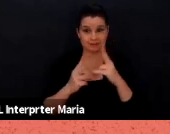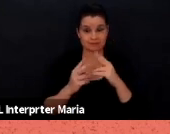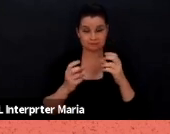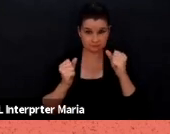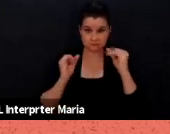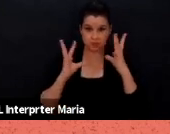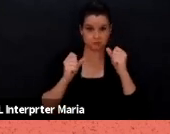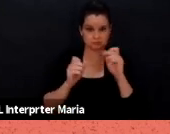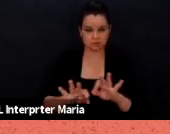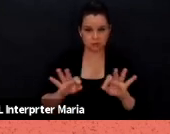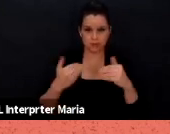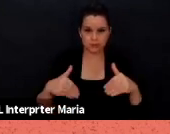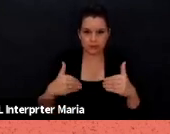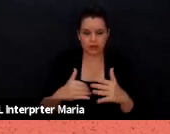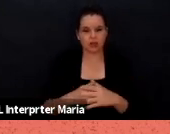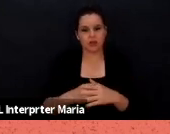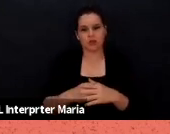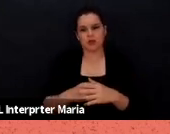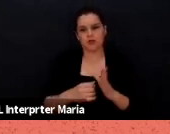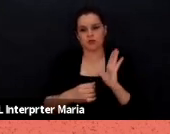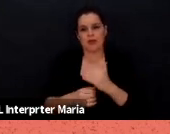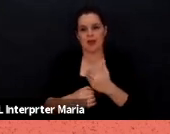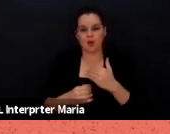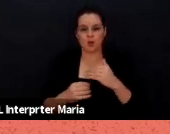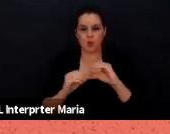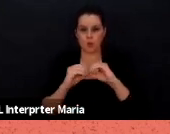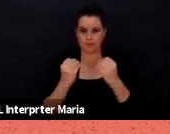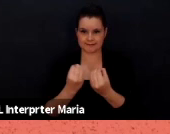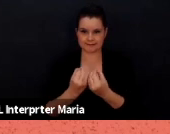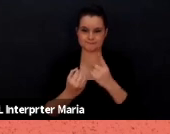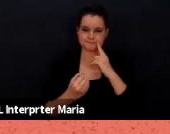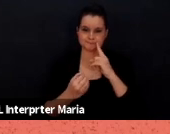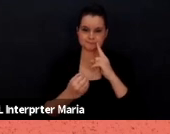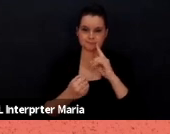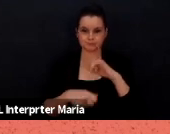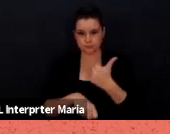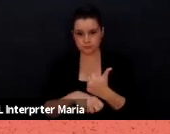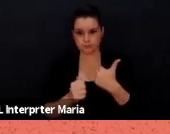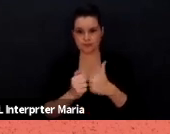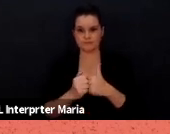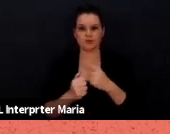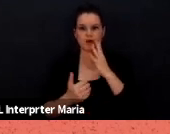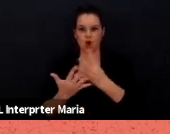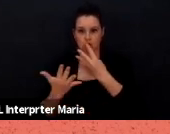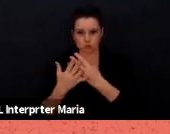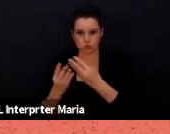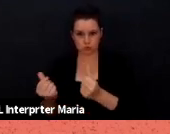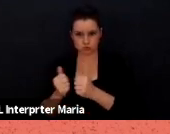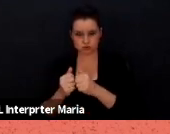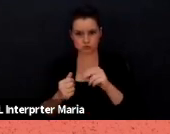carceral. So like our organization was built around carceral solutions to